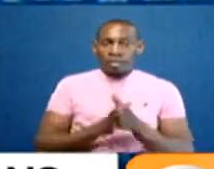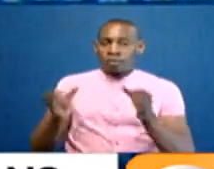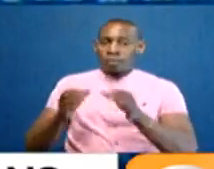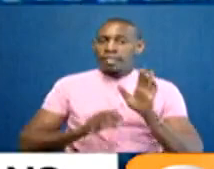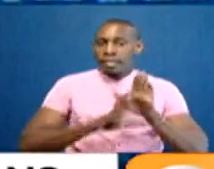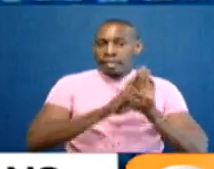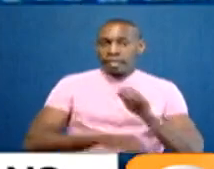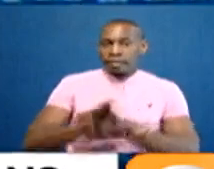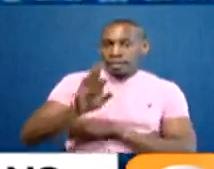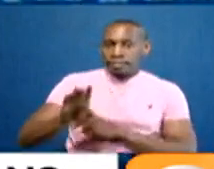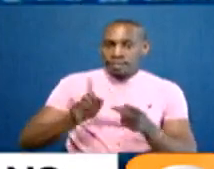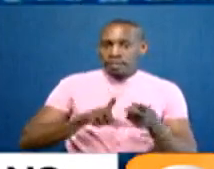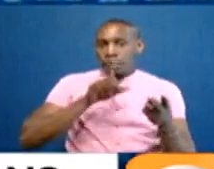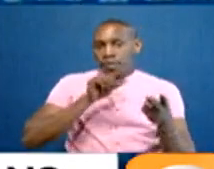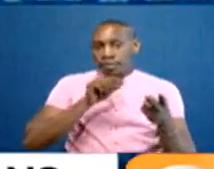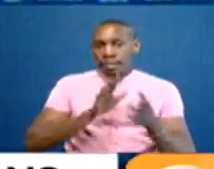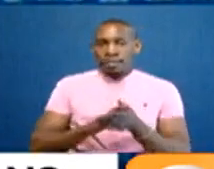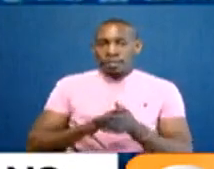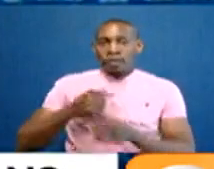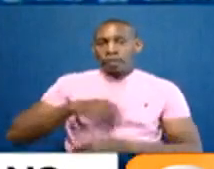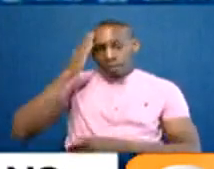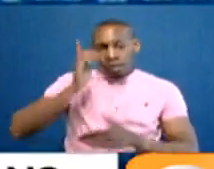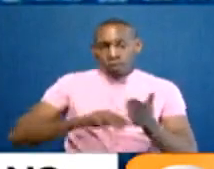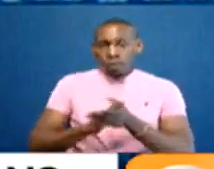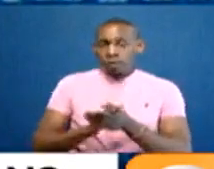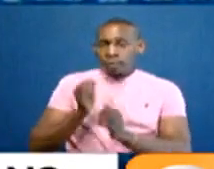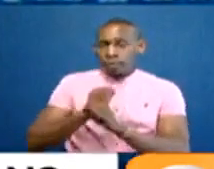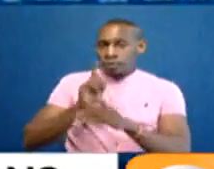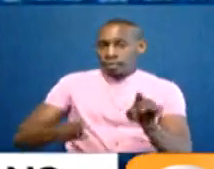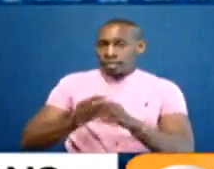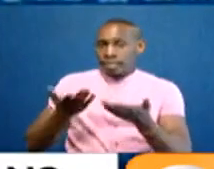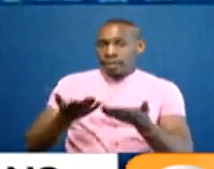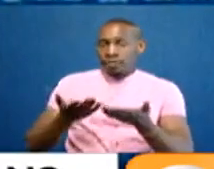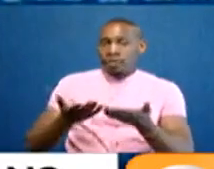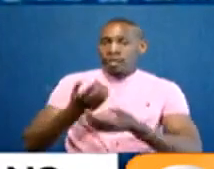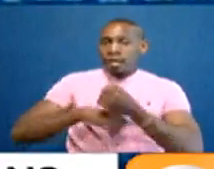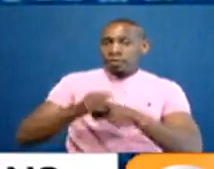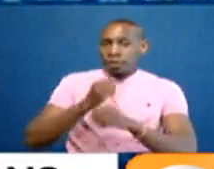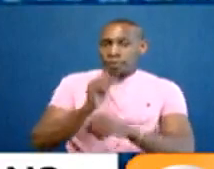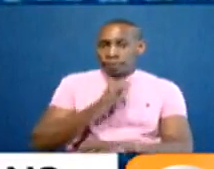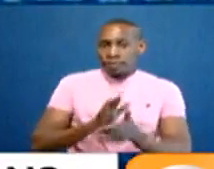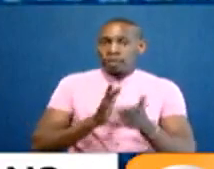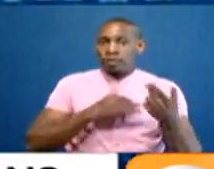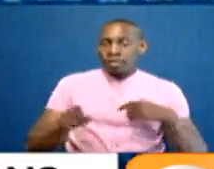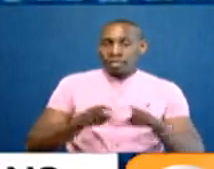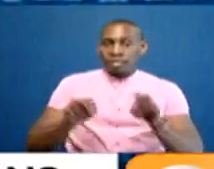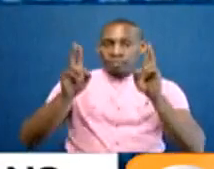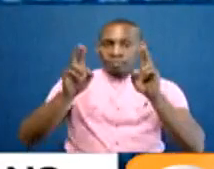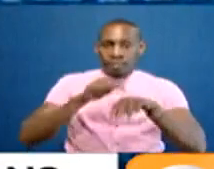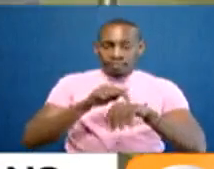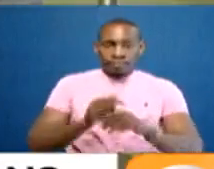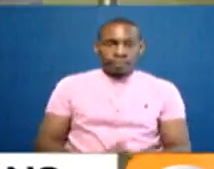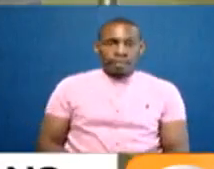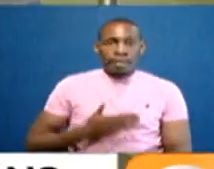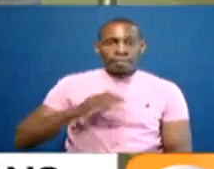guidelines, Facebook, Twitter, what do we know about what they've done and how deliberate and intentional they've been as regards this particular period? I